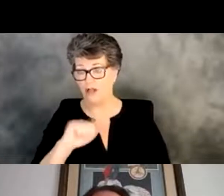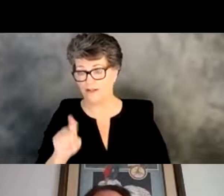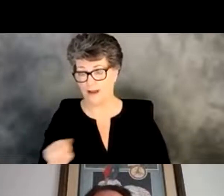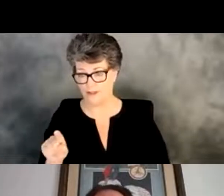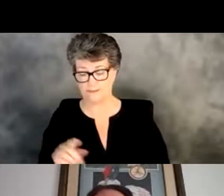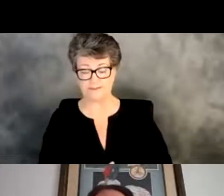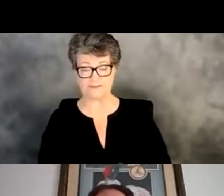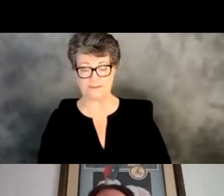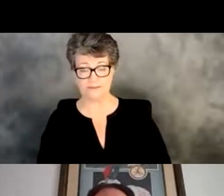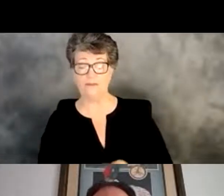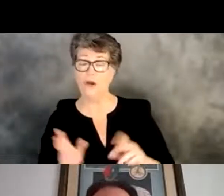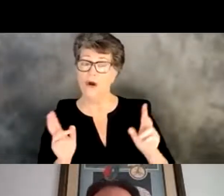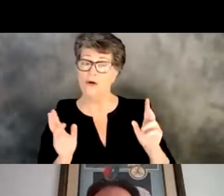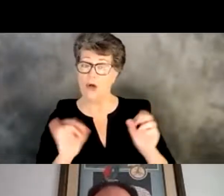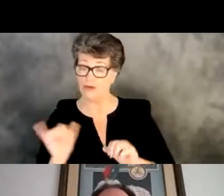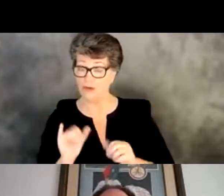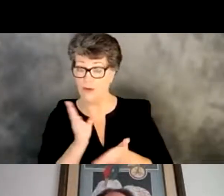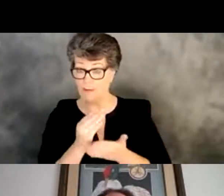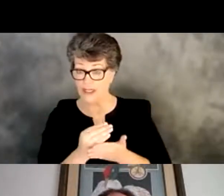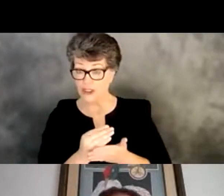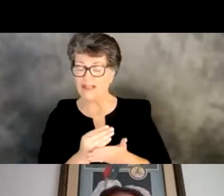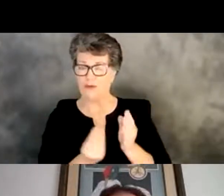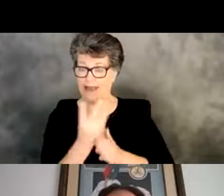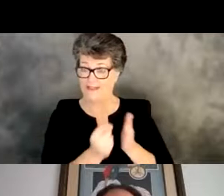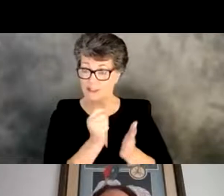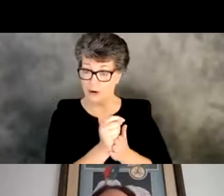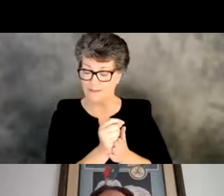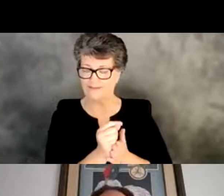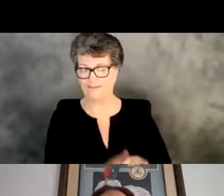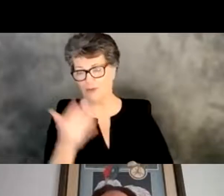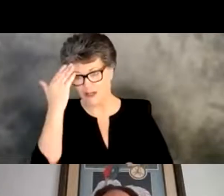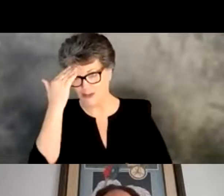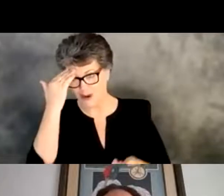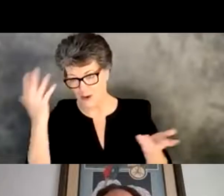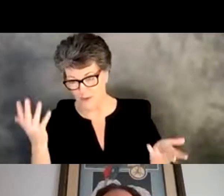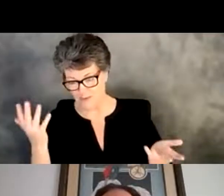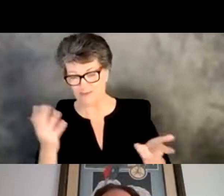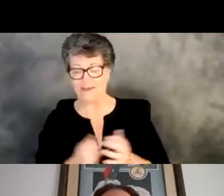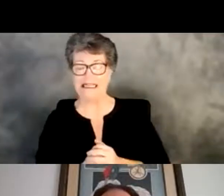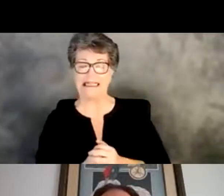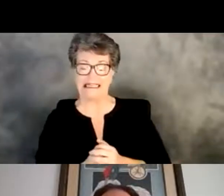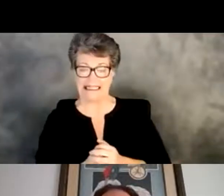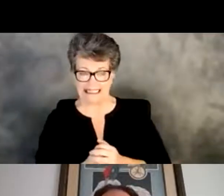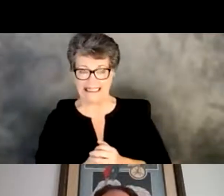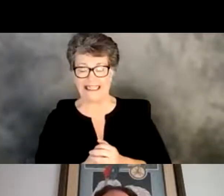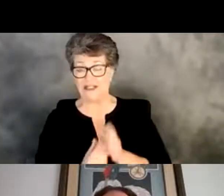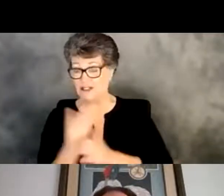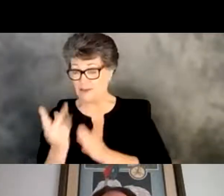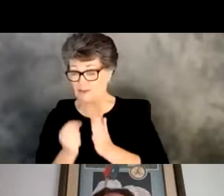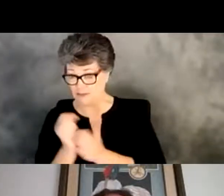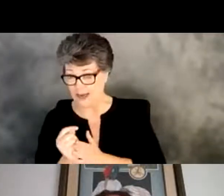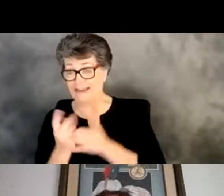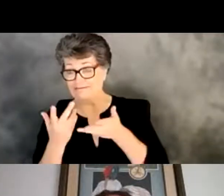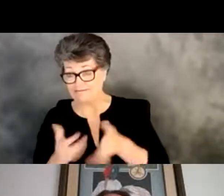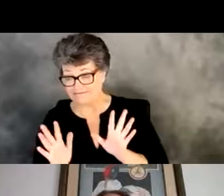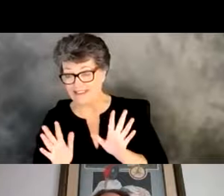made reference to further proposals to come in the spring. Well, as you know, our fiscal picture brightened substantially by spring, and it's part of what we call the